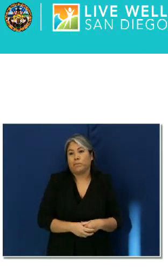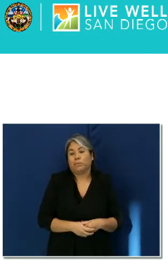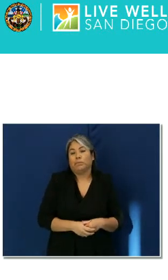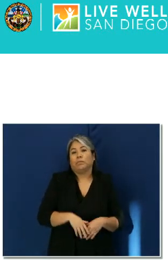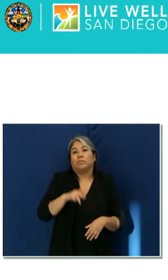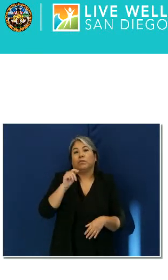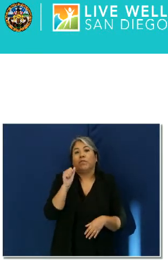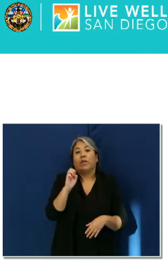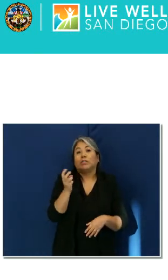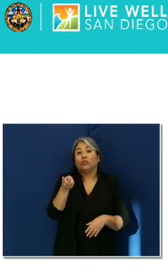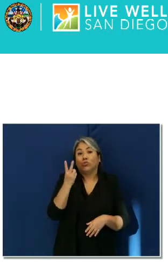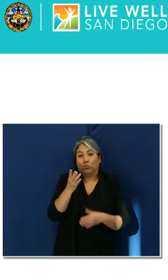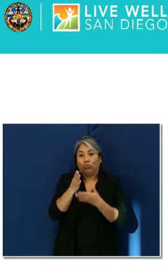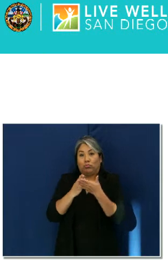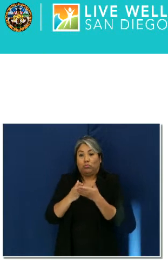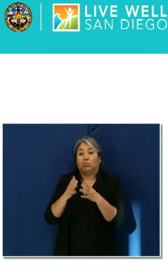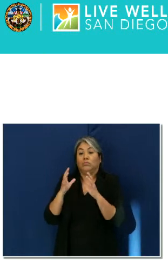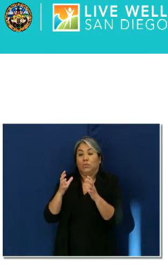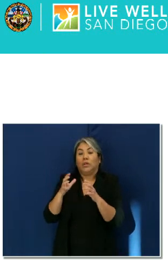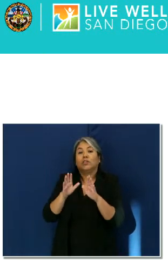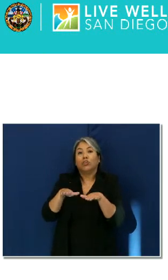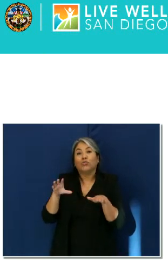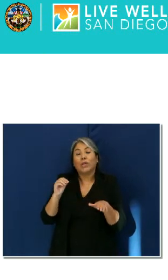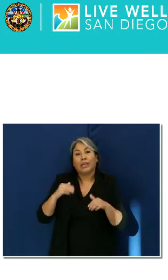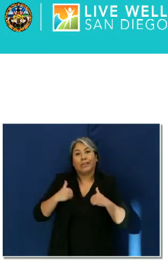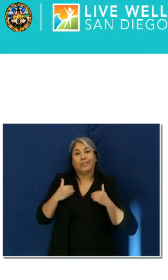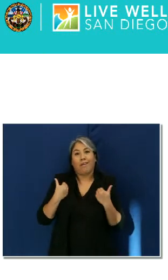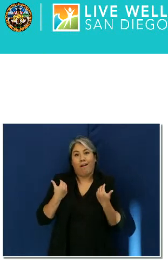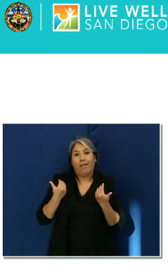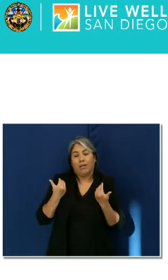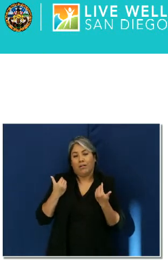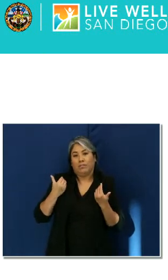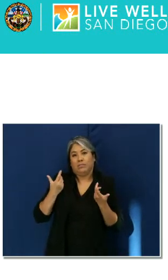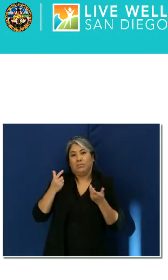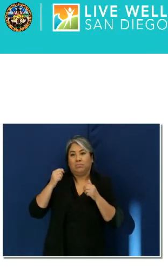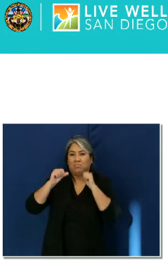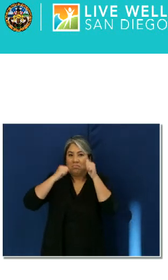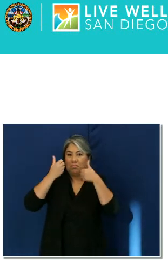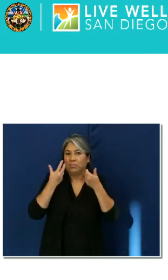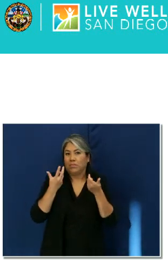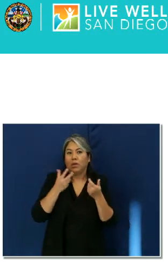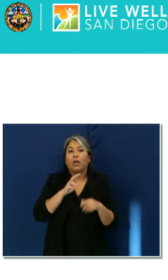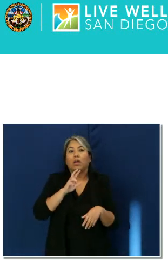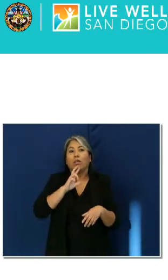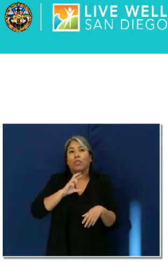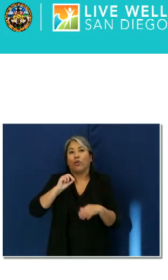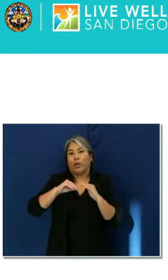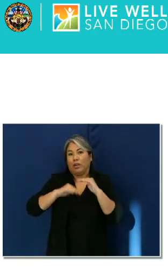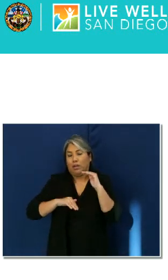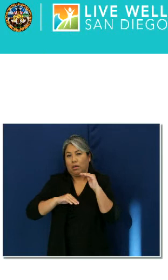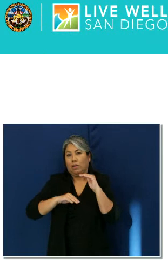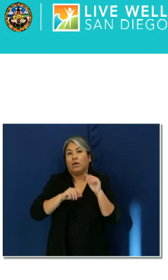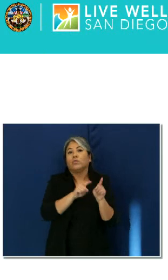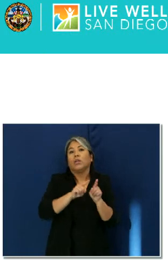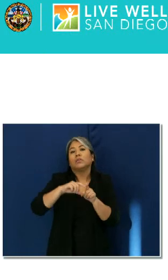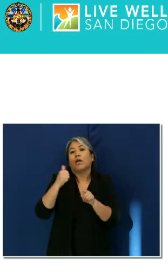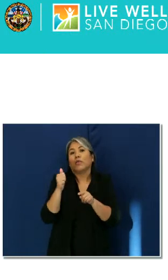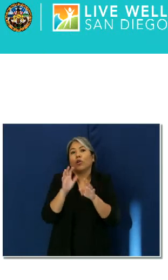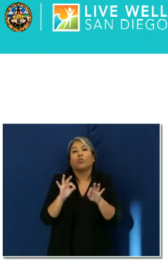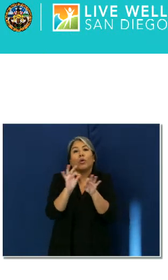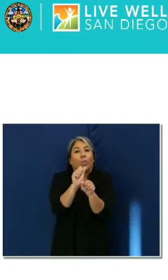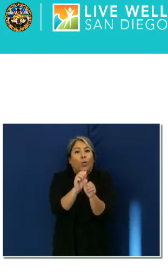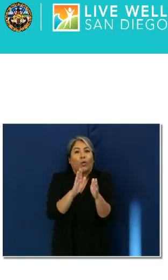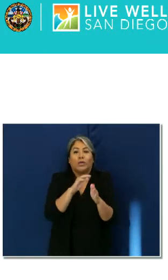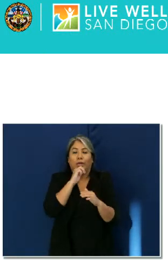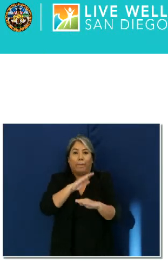Phase 2 will be children and young adults 30 and younger, as well as all other critical workers who did